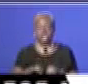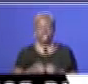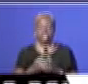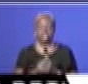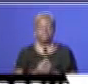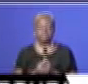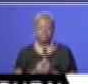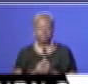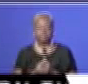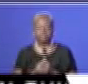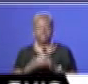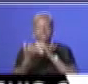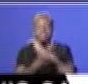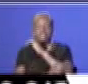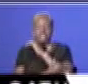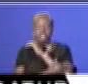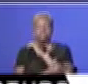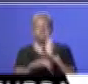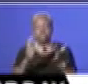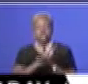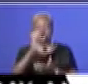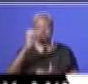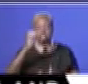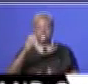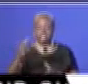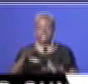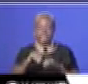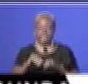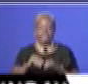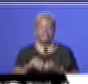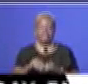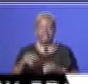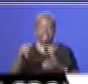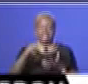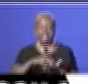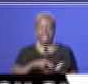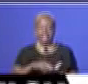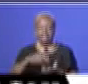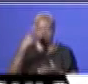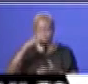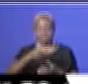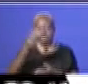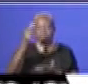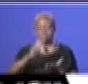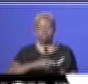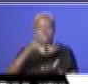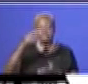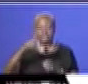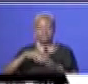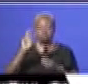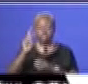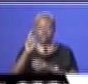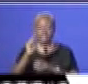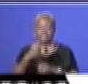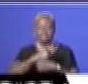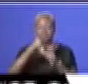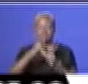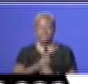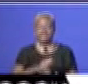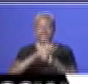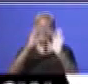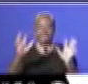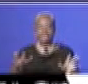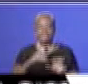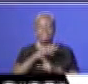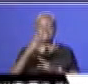Well, the country's tertiary institutions taking a stance on the uprising in the United States, and in doing so, making it clear that